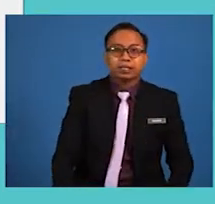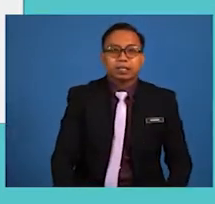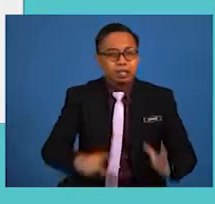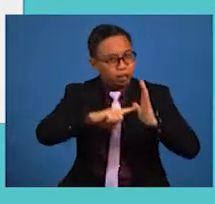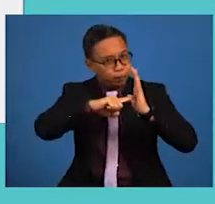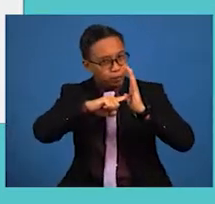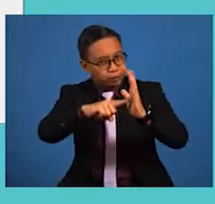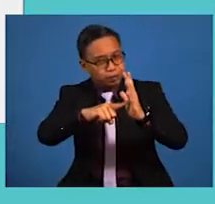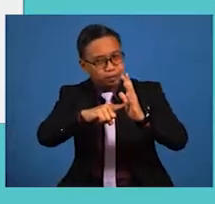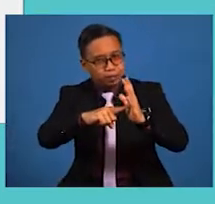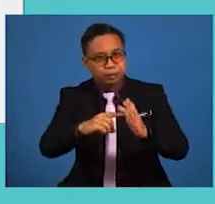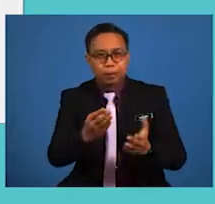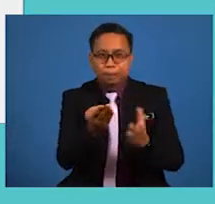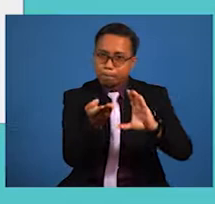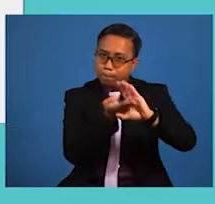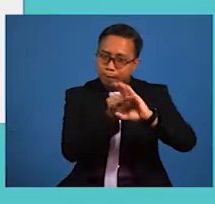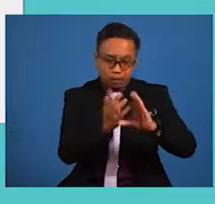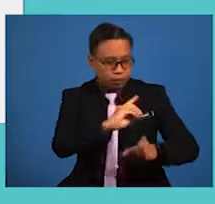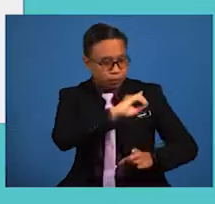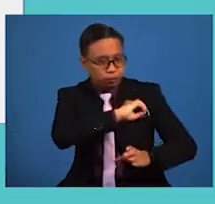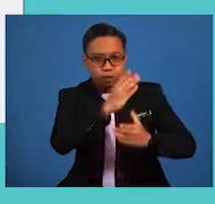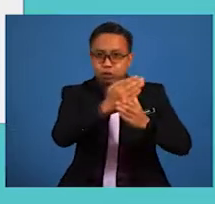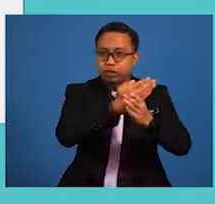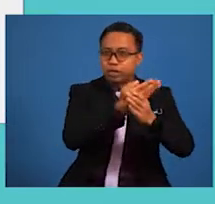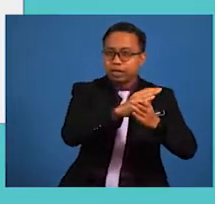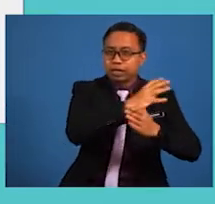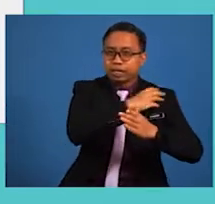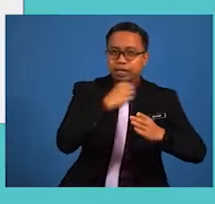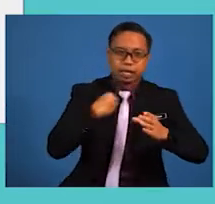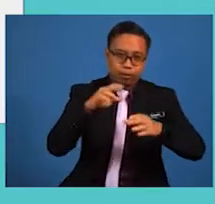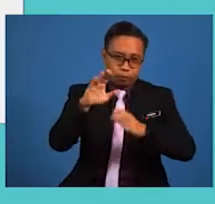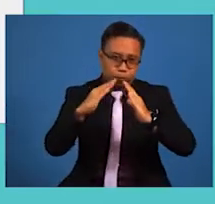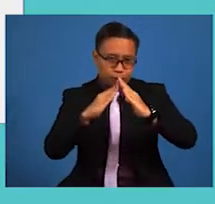represented by bank deposit, shares, and properties.